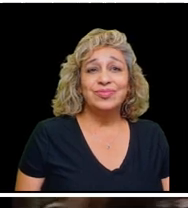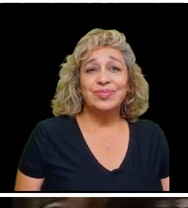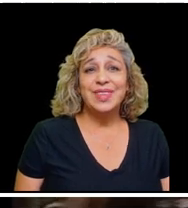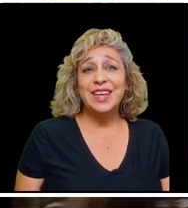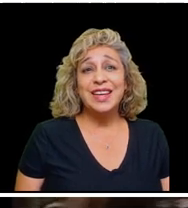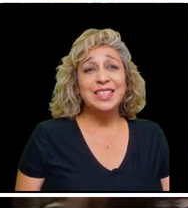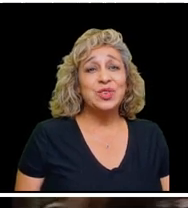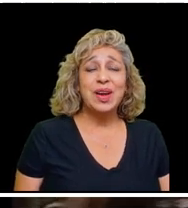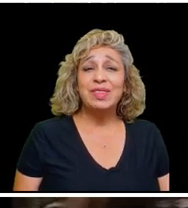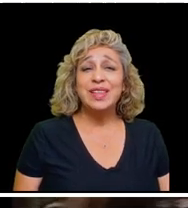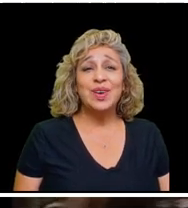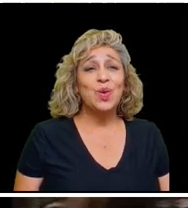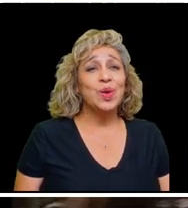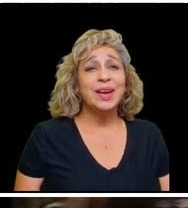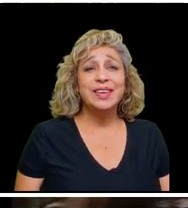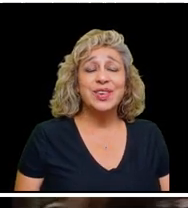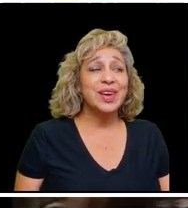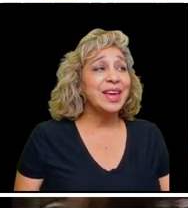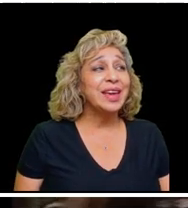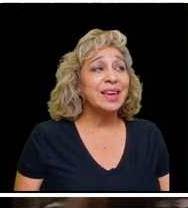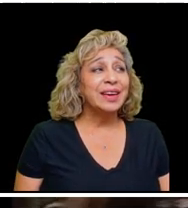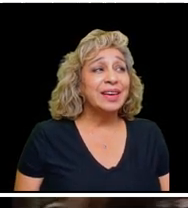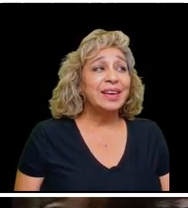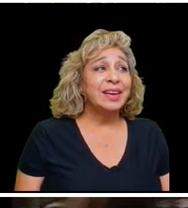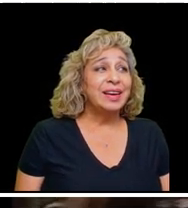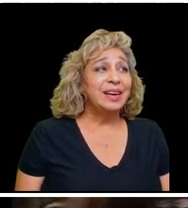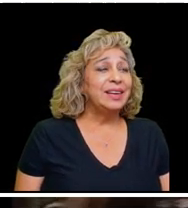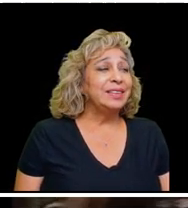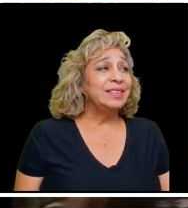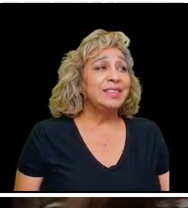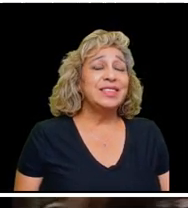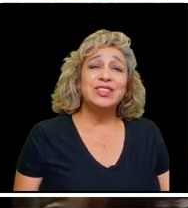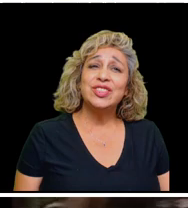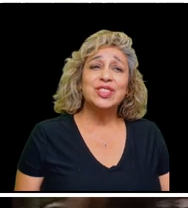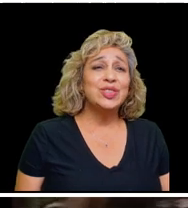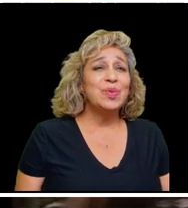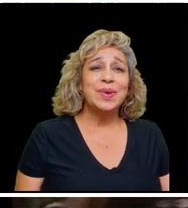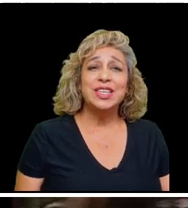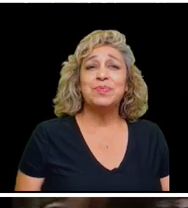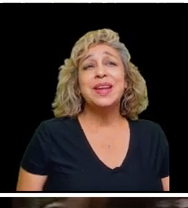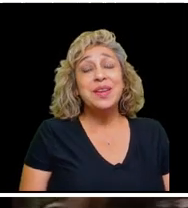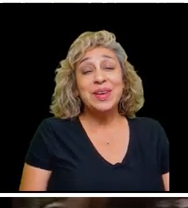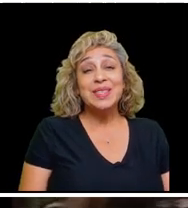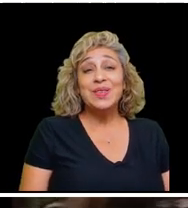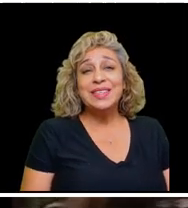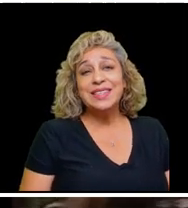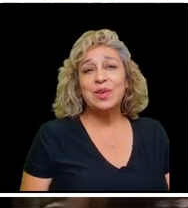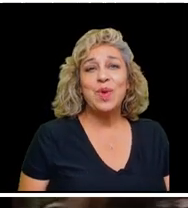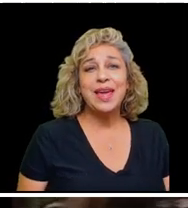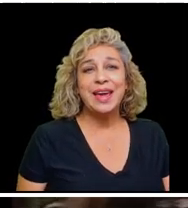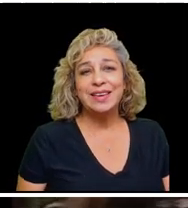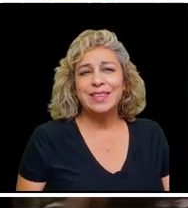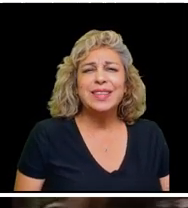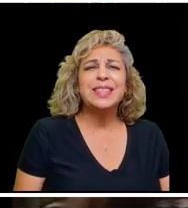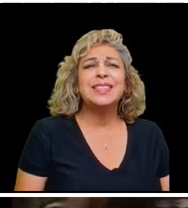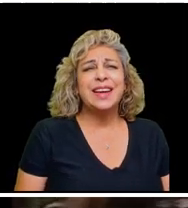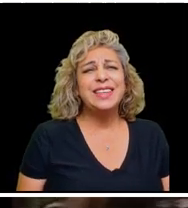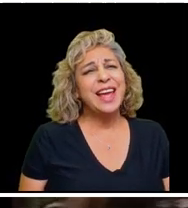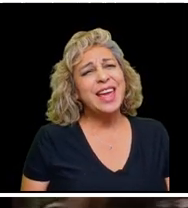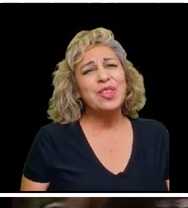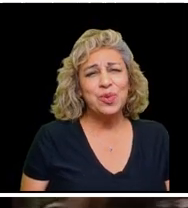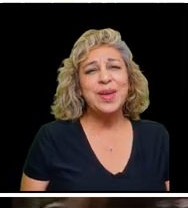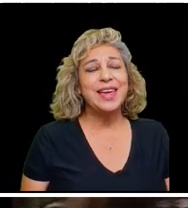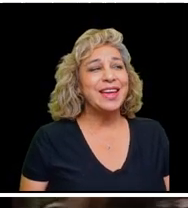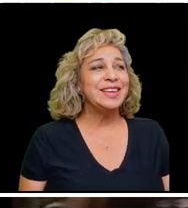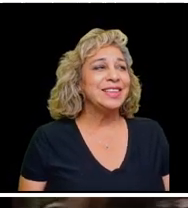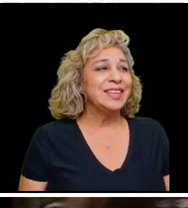then he's traveling the whole country there's just so much but anyway so this is a weekend this is a